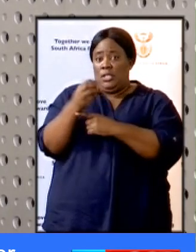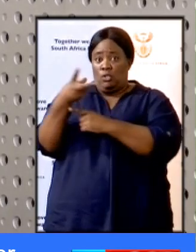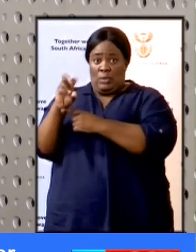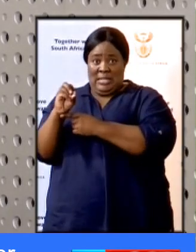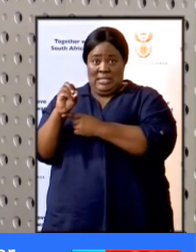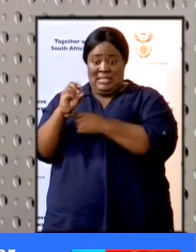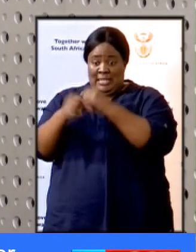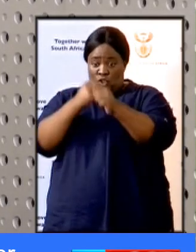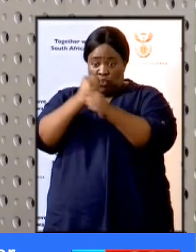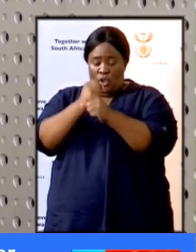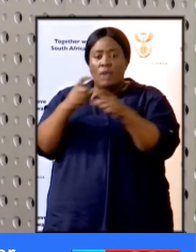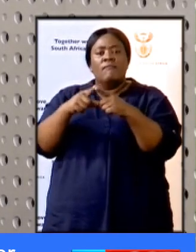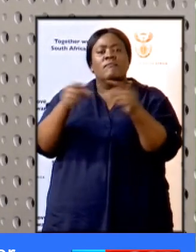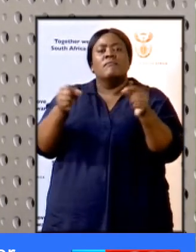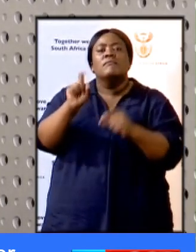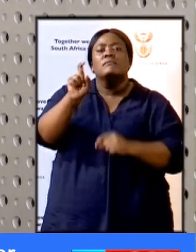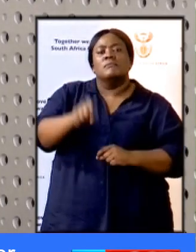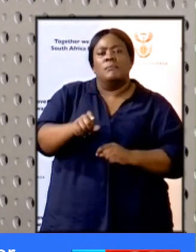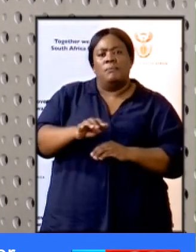year.